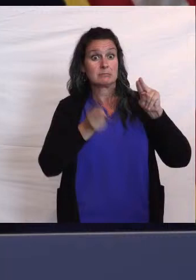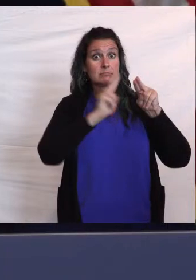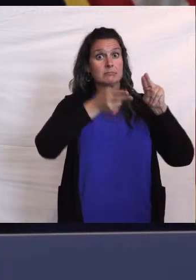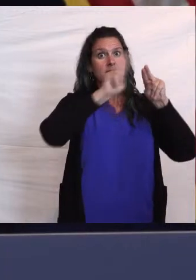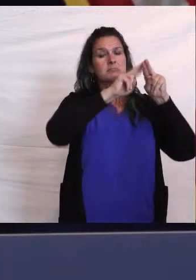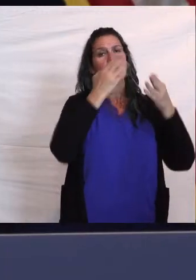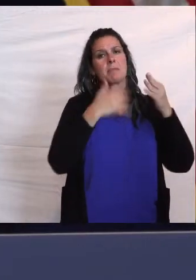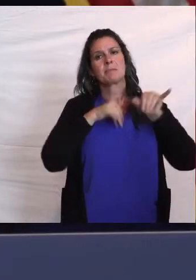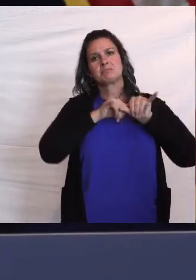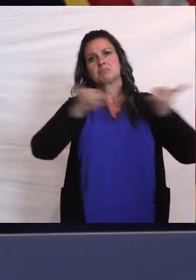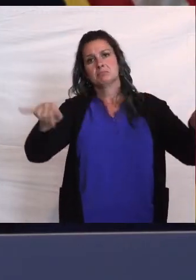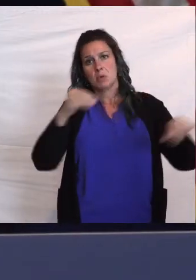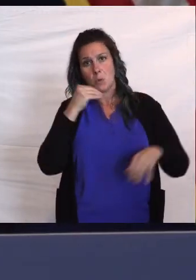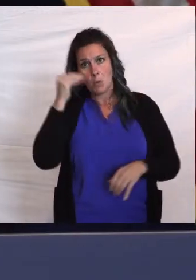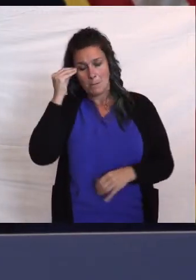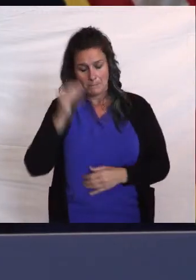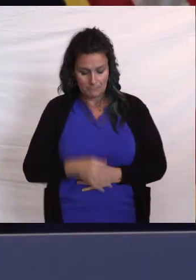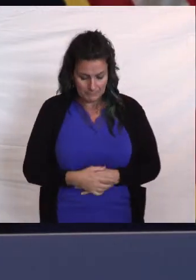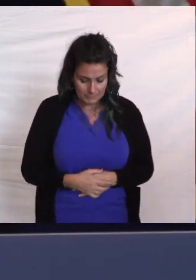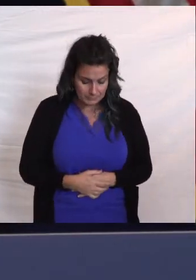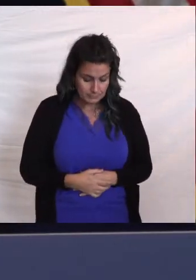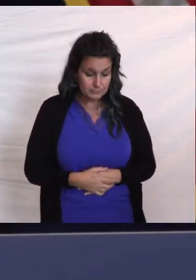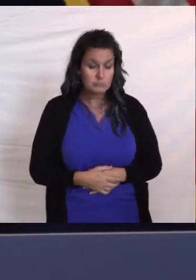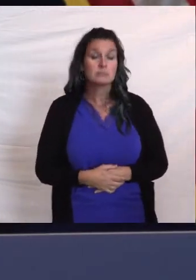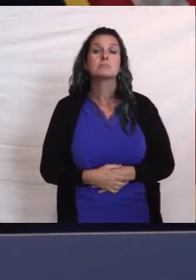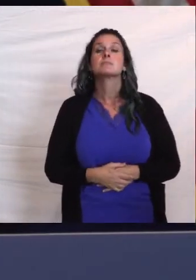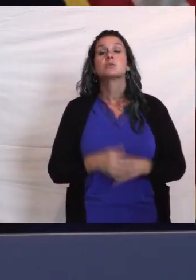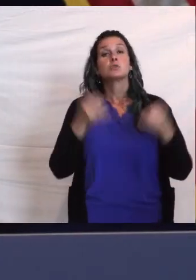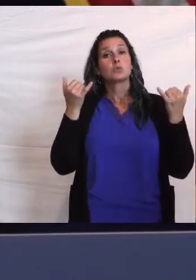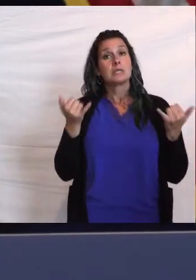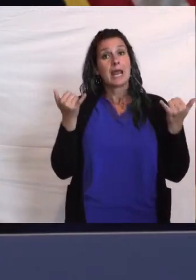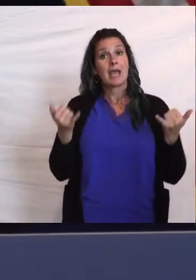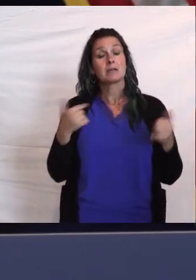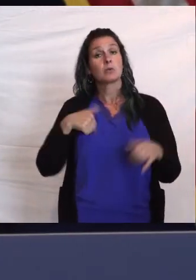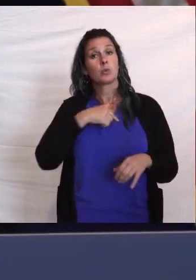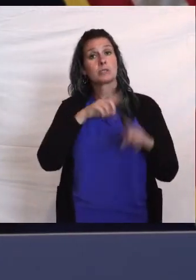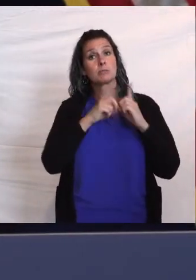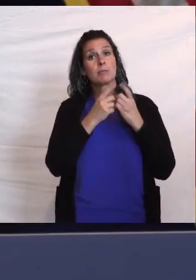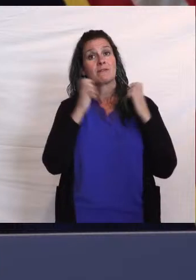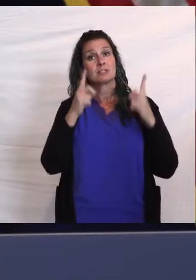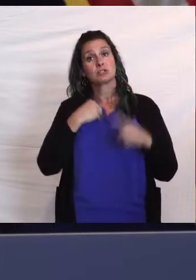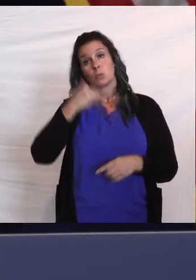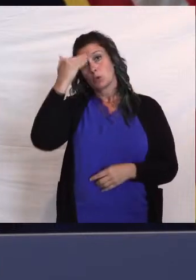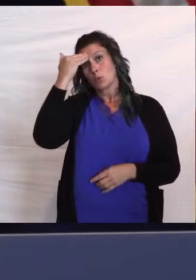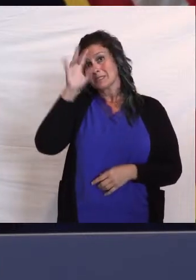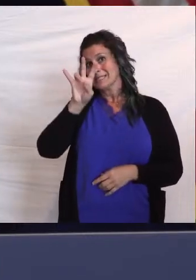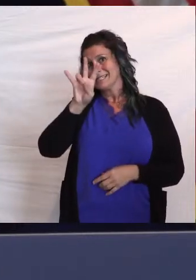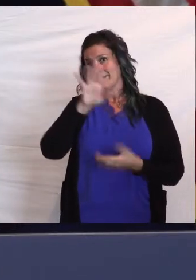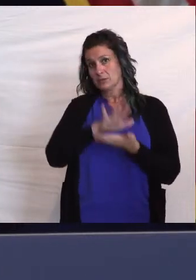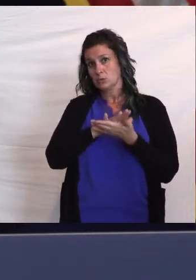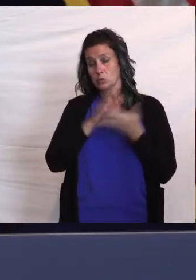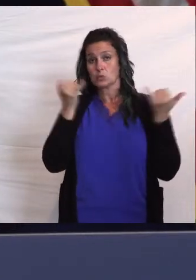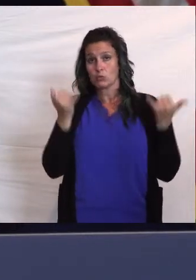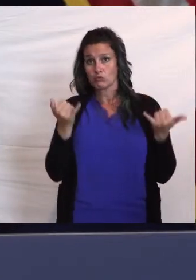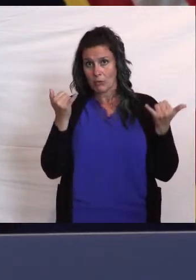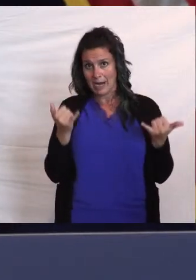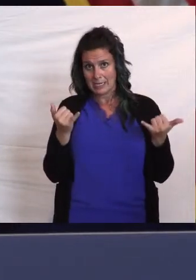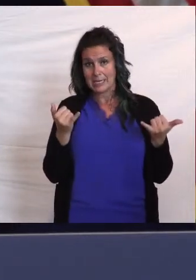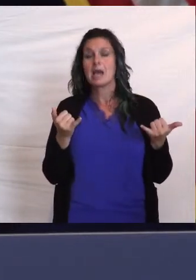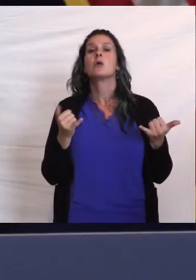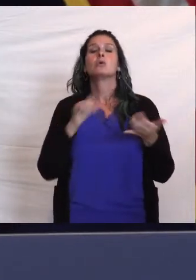incidences. As of today, the department is aware of a total of 7 schools that have